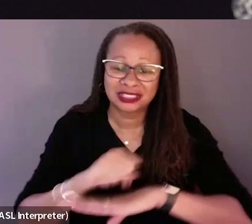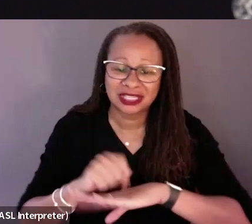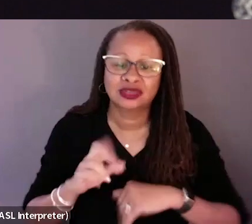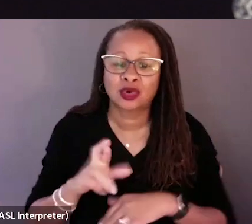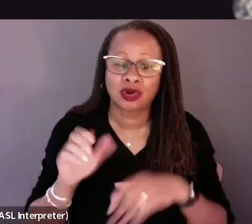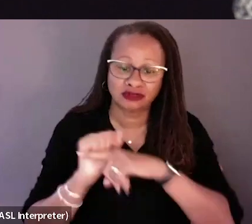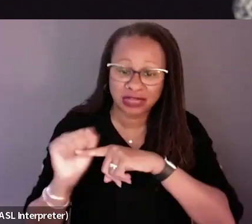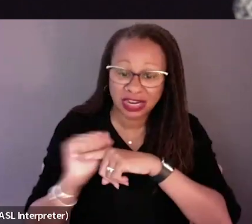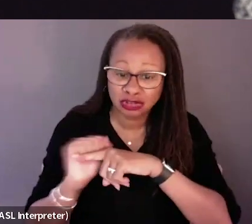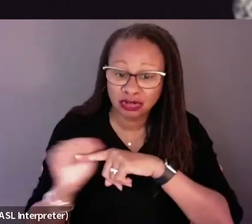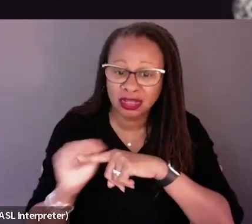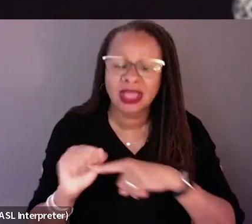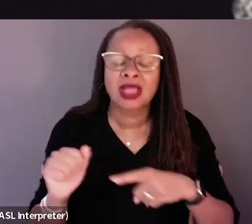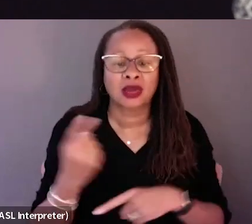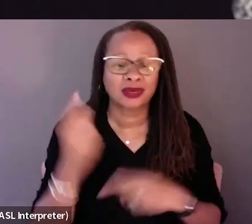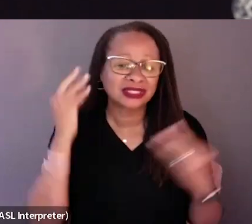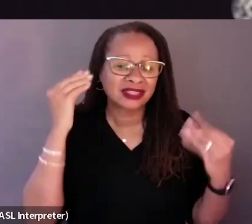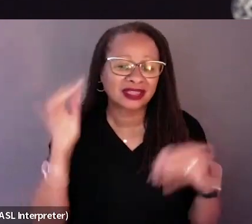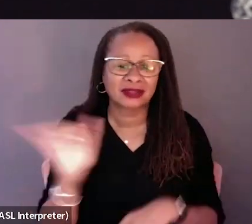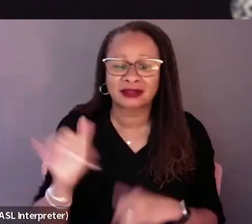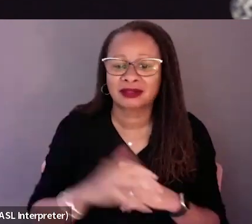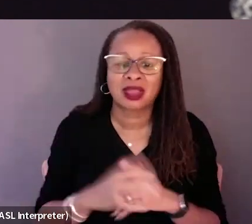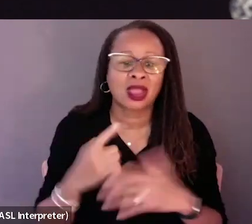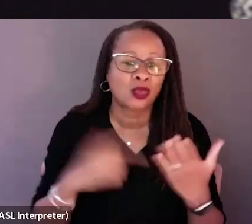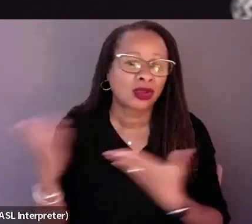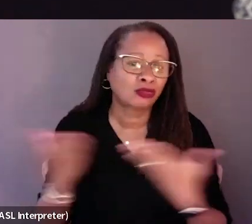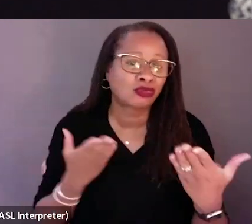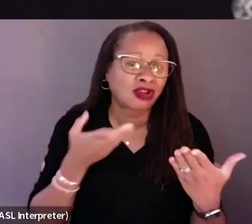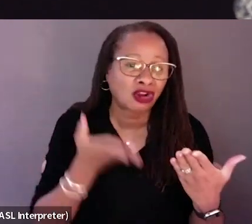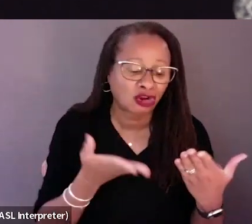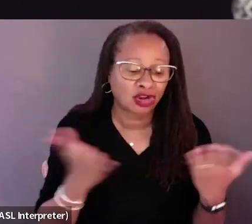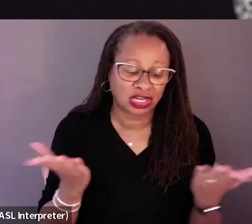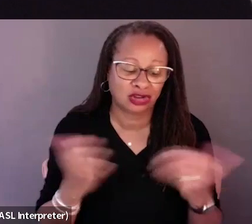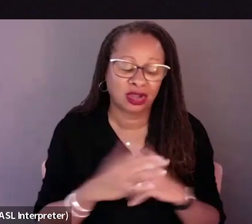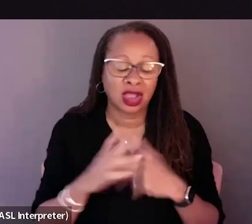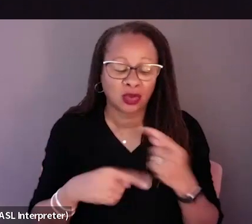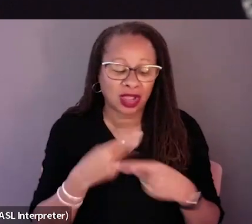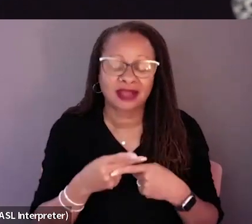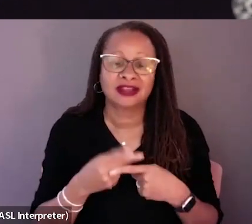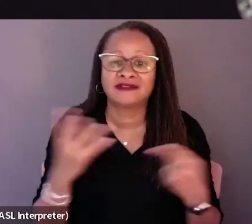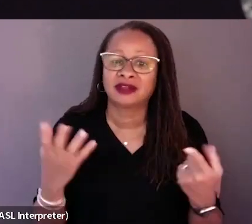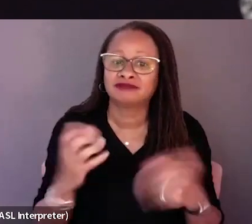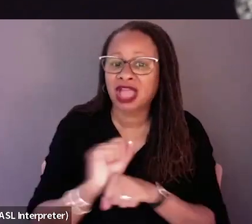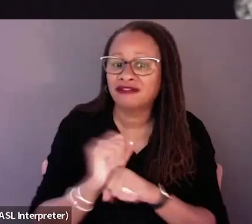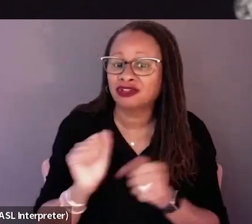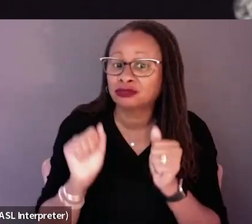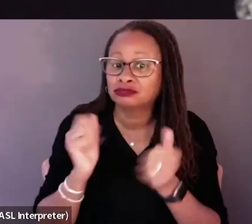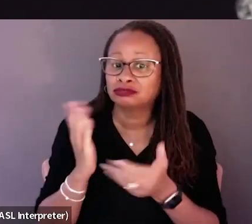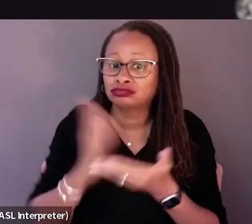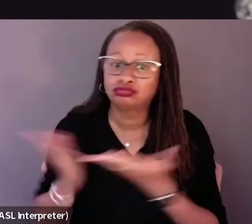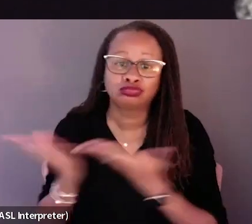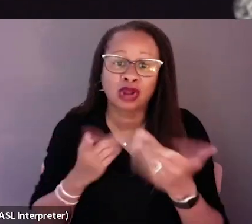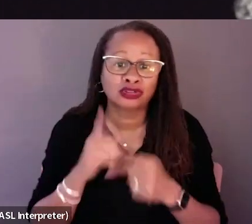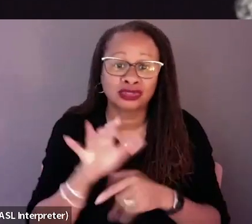always keep thinking okay, what brought her here, what kind of an effort. So